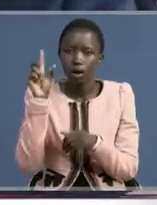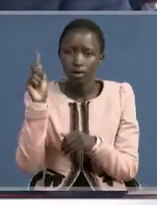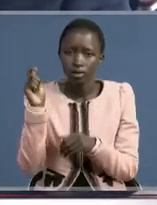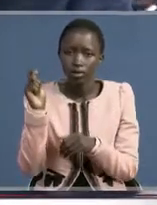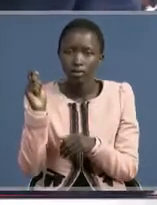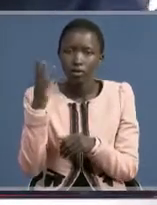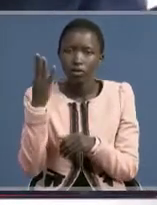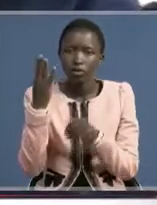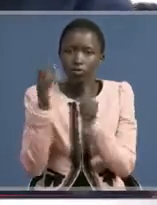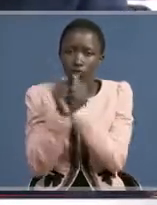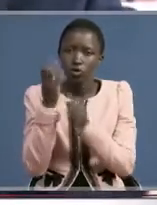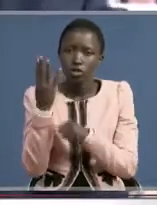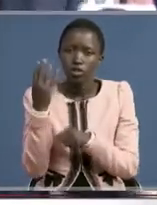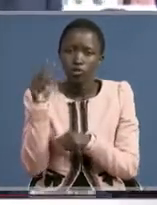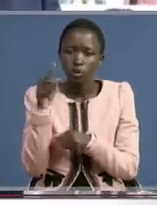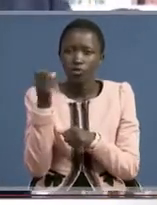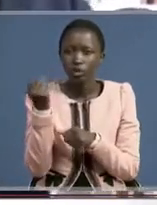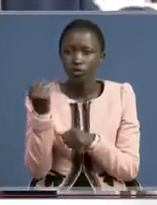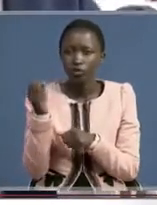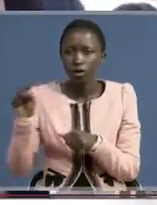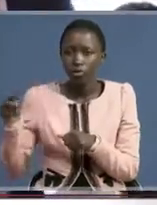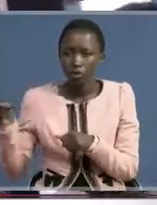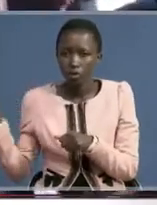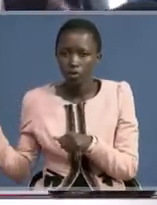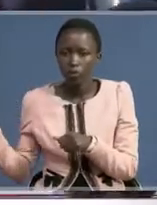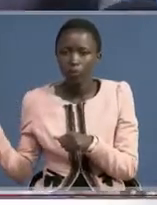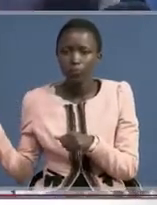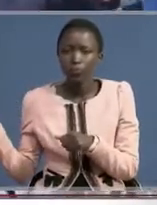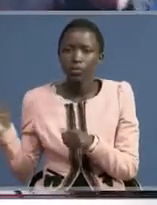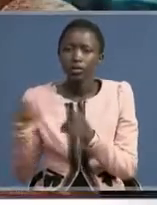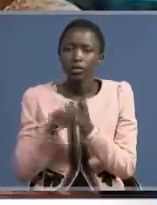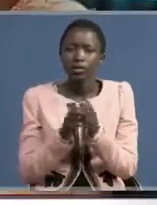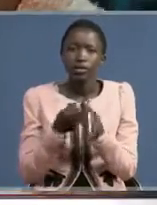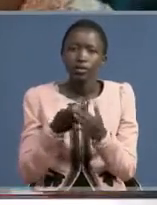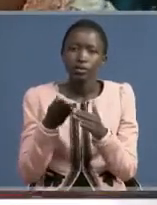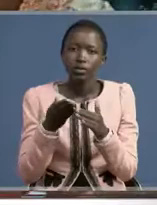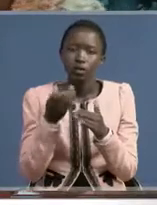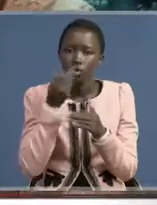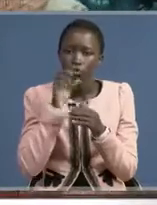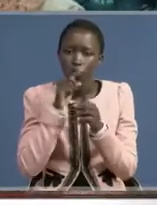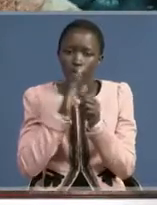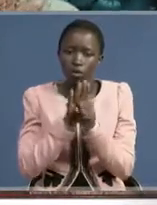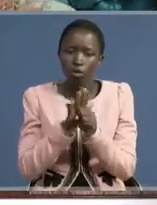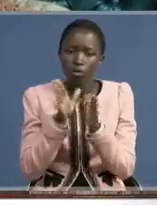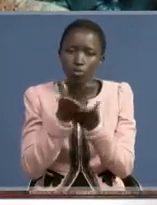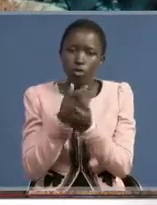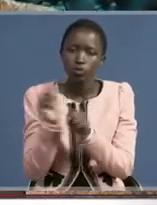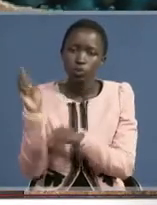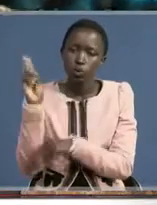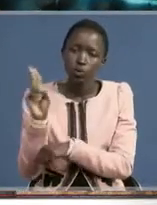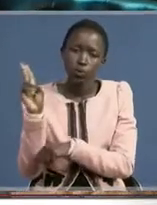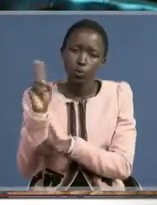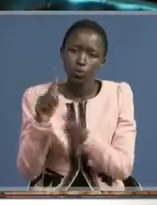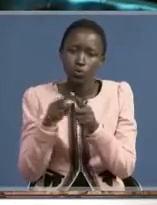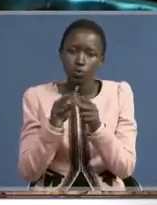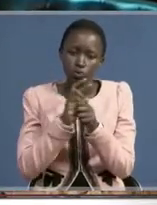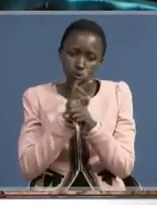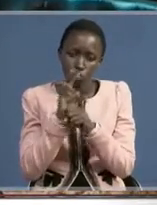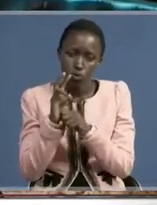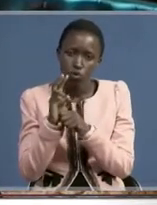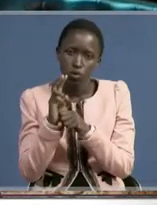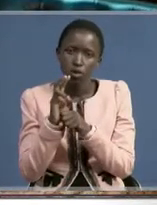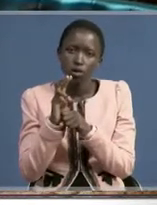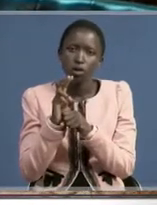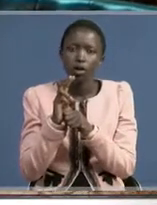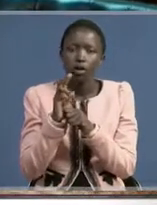shillings 14.5 billion. This is even despite the promise by President Uhuru Kenyatta to review the judiciary